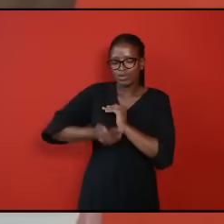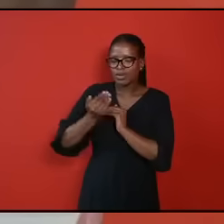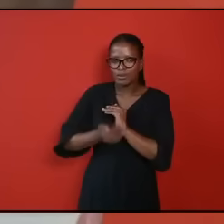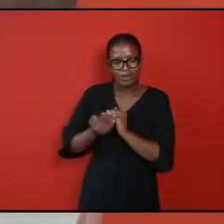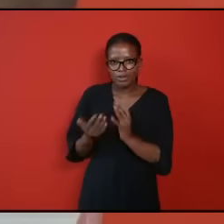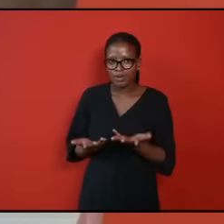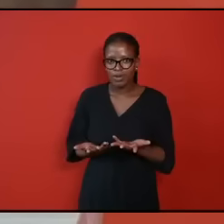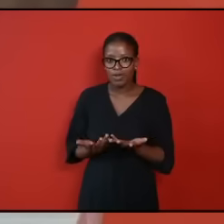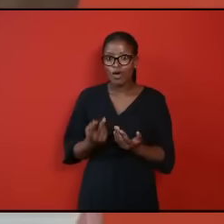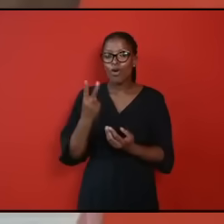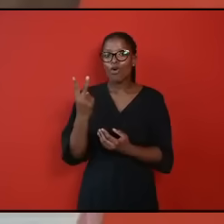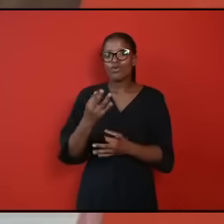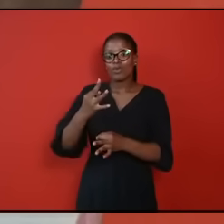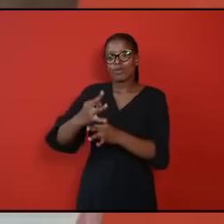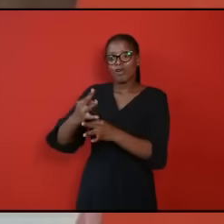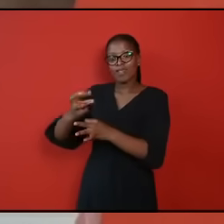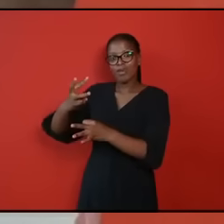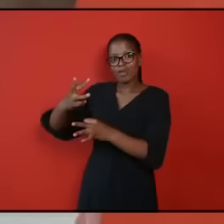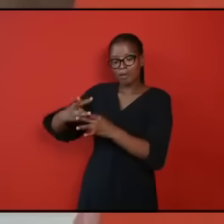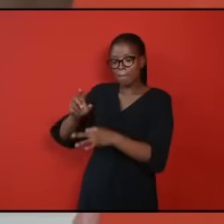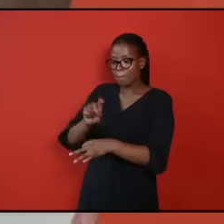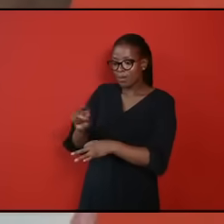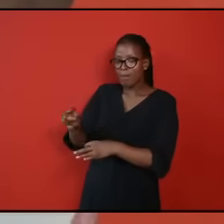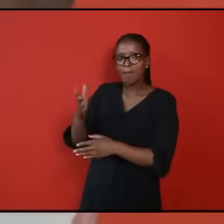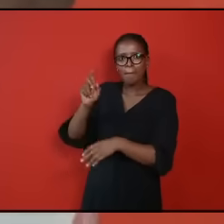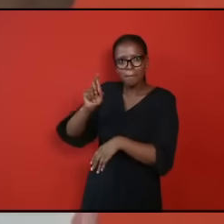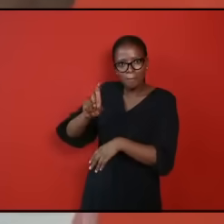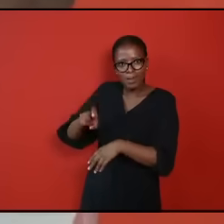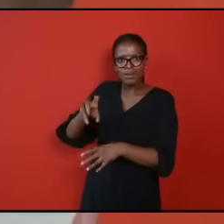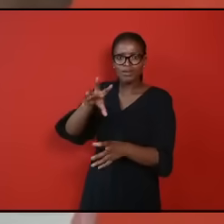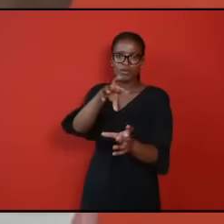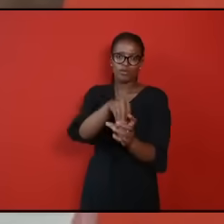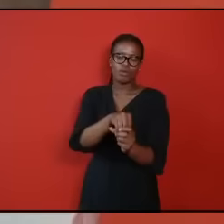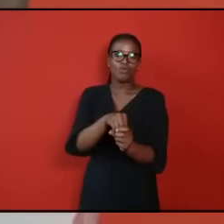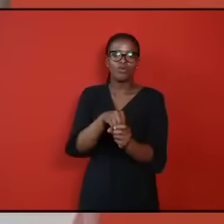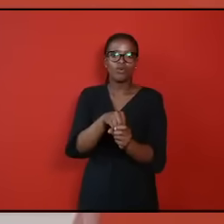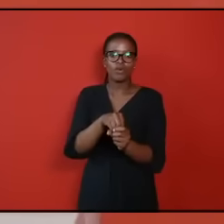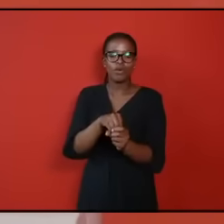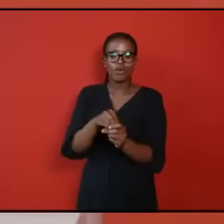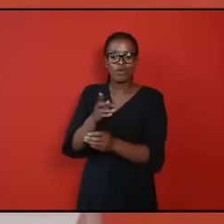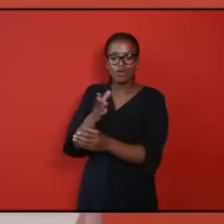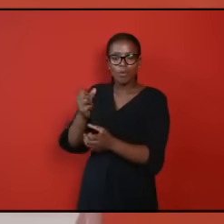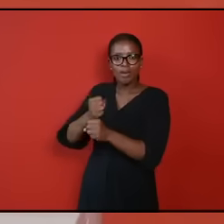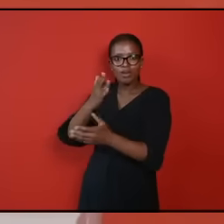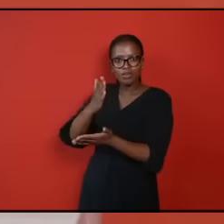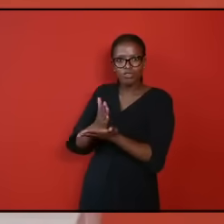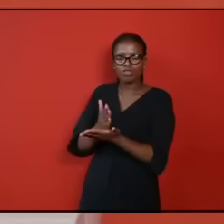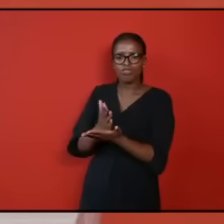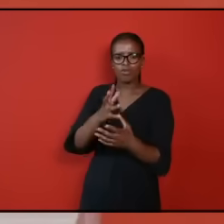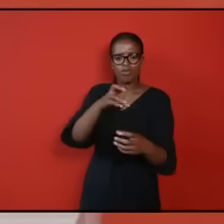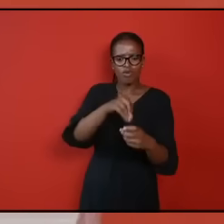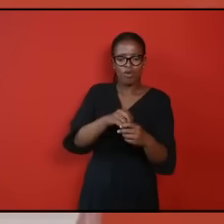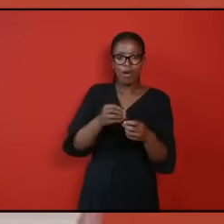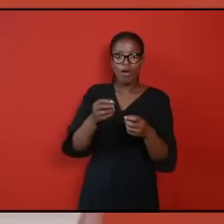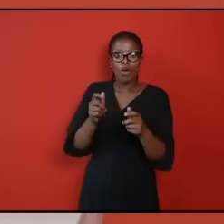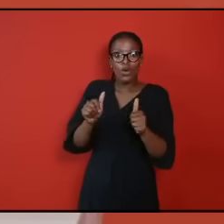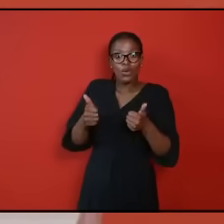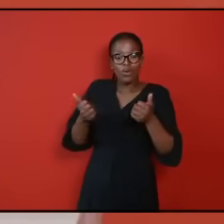And the parents also must play a role. You must make sure your child gets into a proper